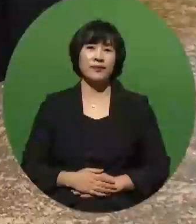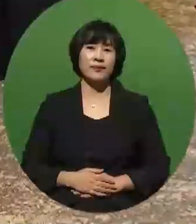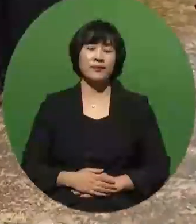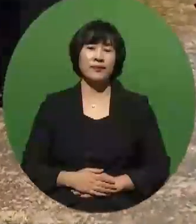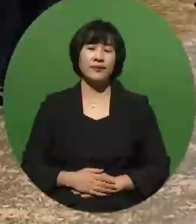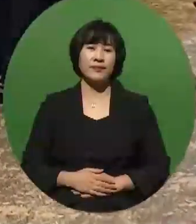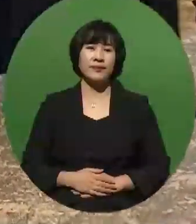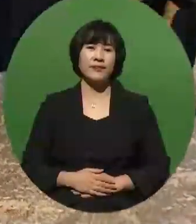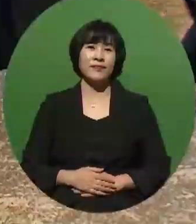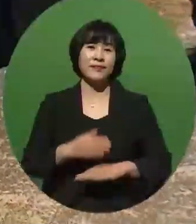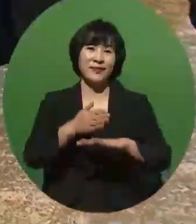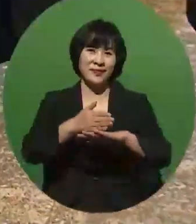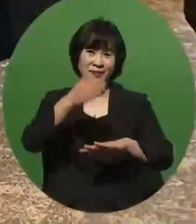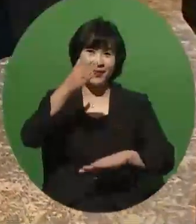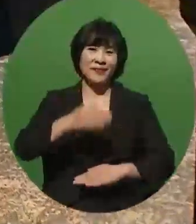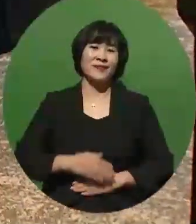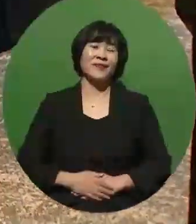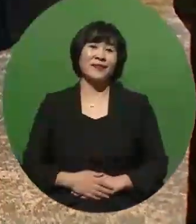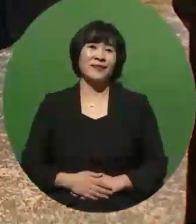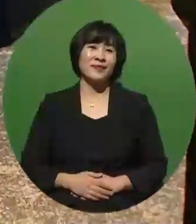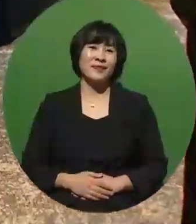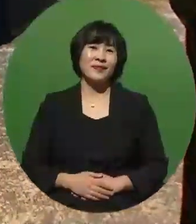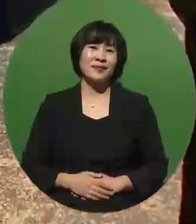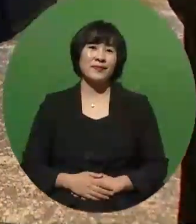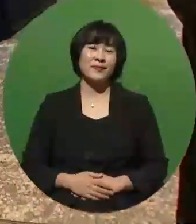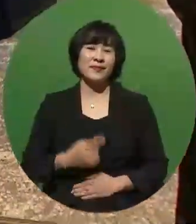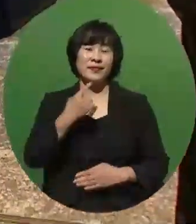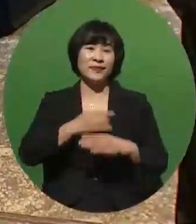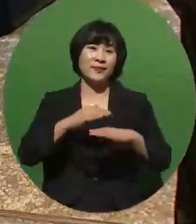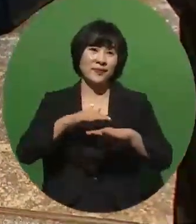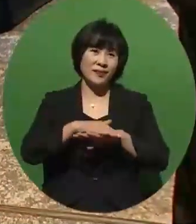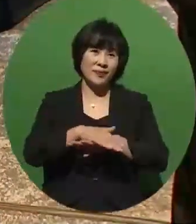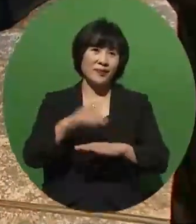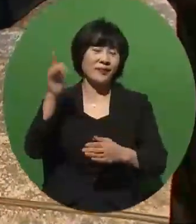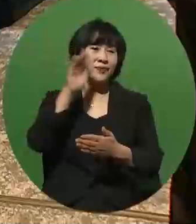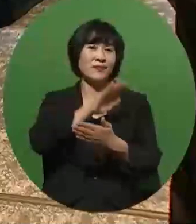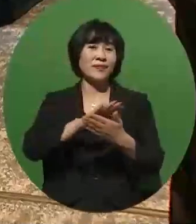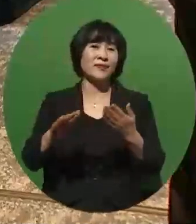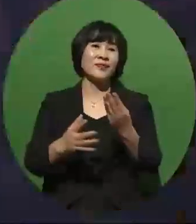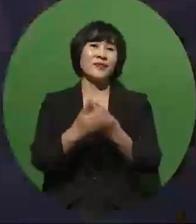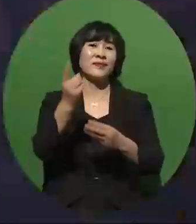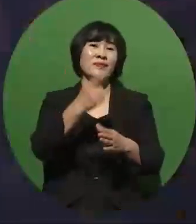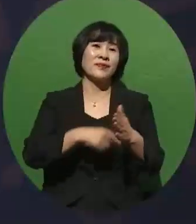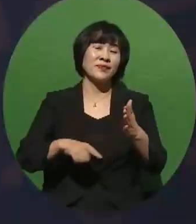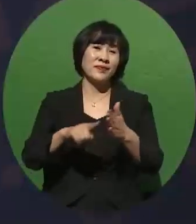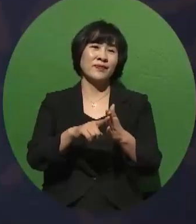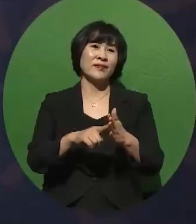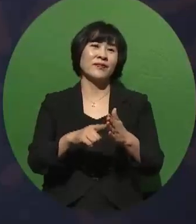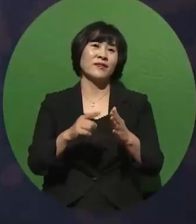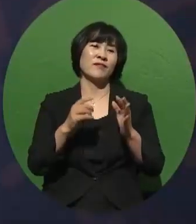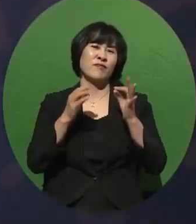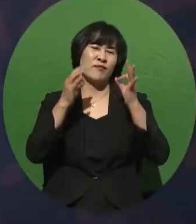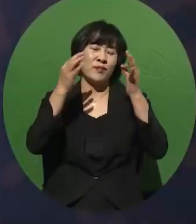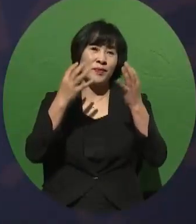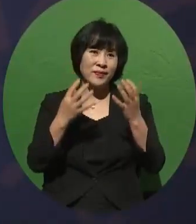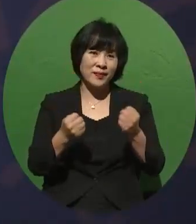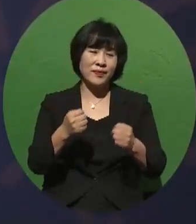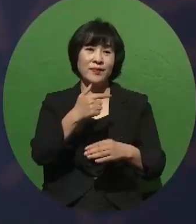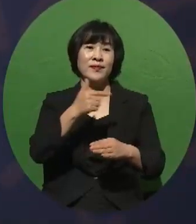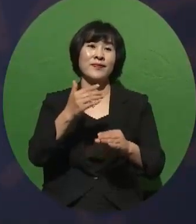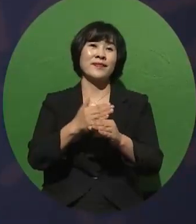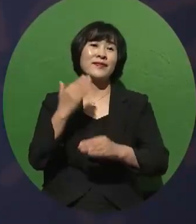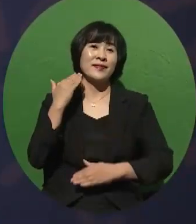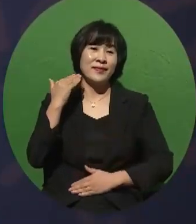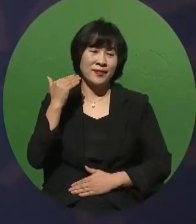Thank you very much, Mr. Seol, for your remarks. You've mentioned that Mr. Kim has dedicated